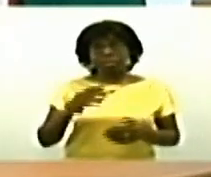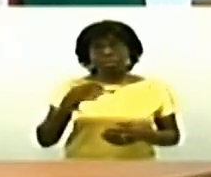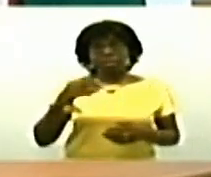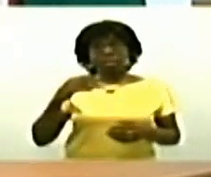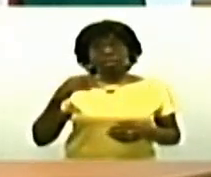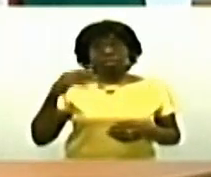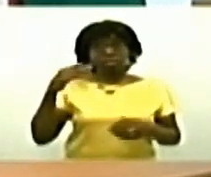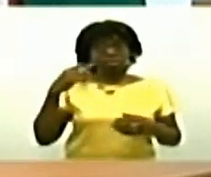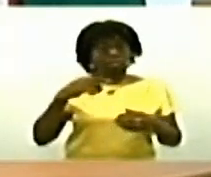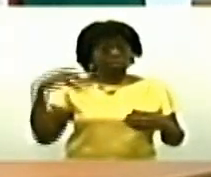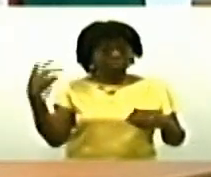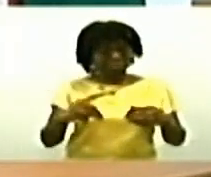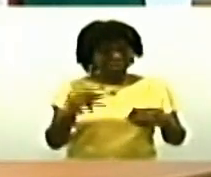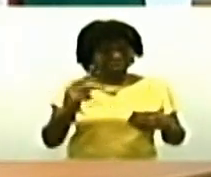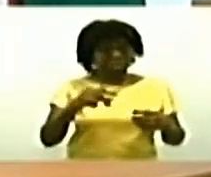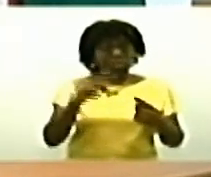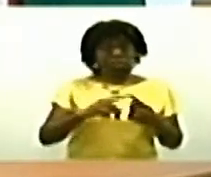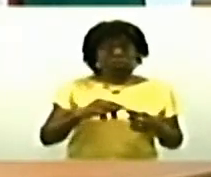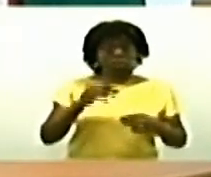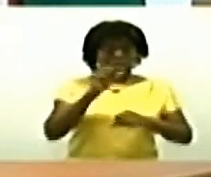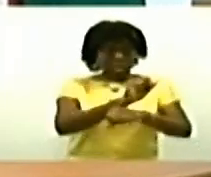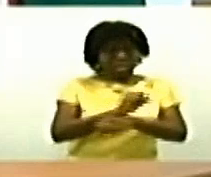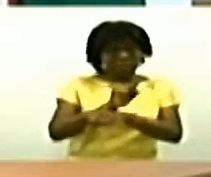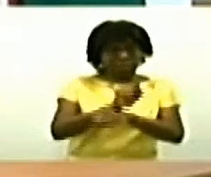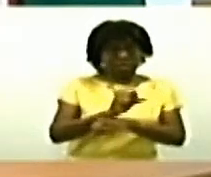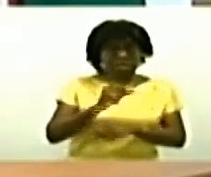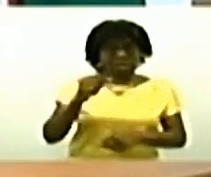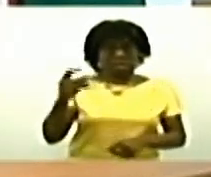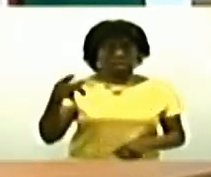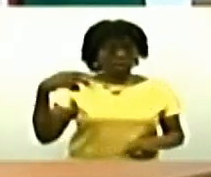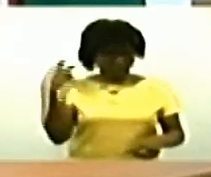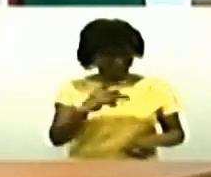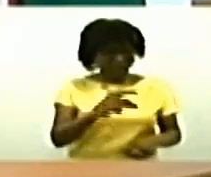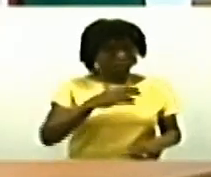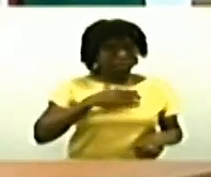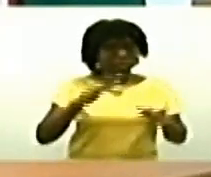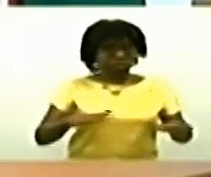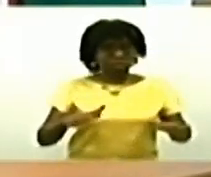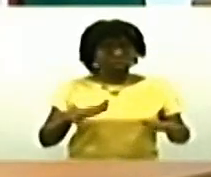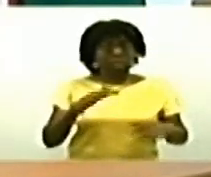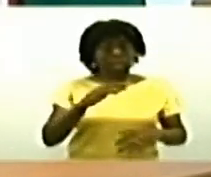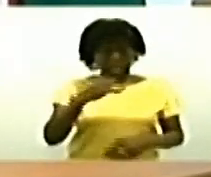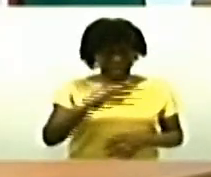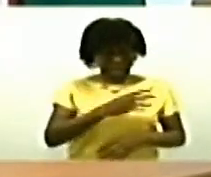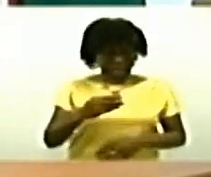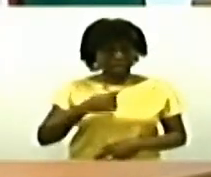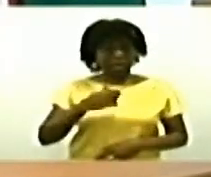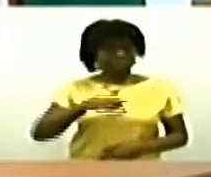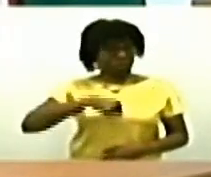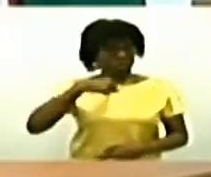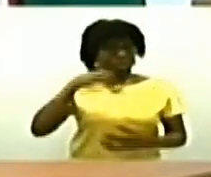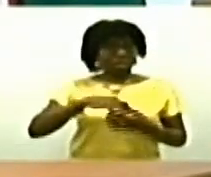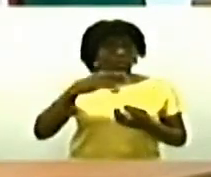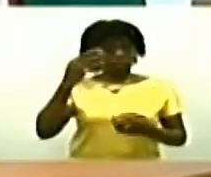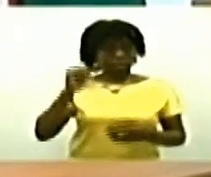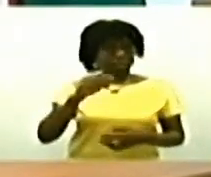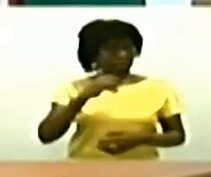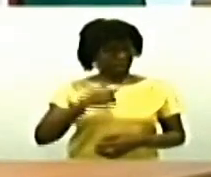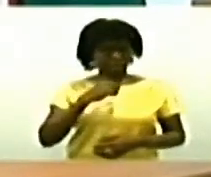my children, and I'm proud of them. I'm not a slave master. I know it works. I know it